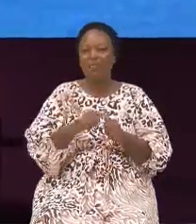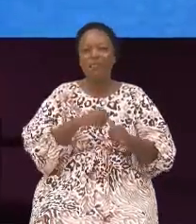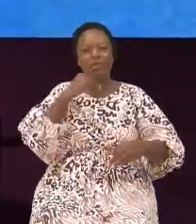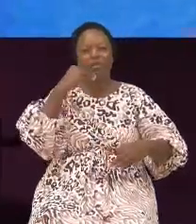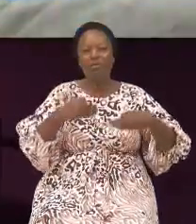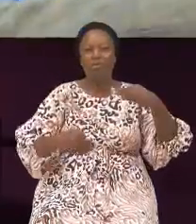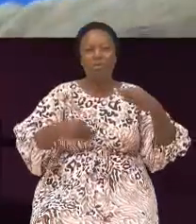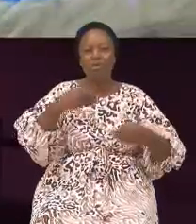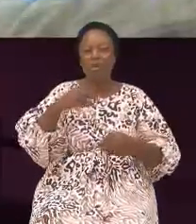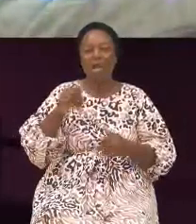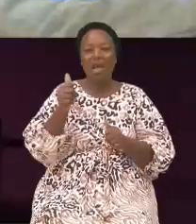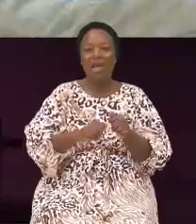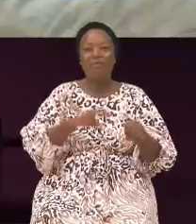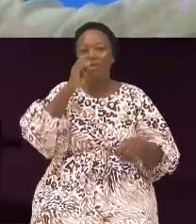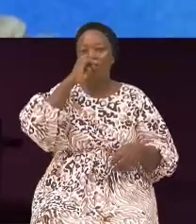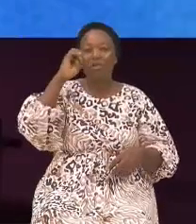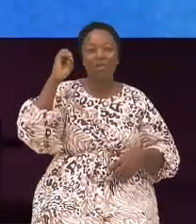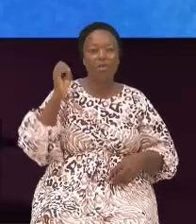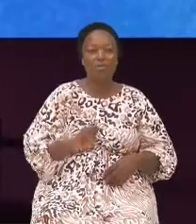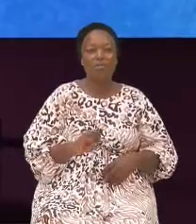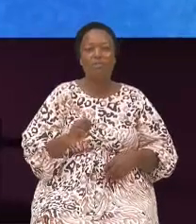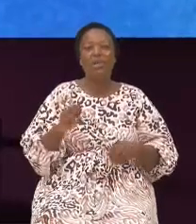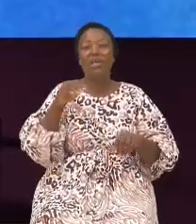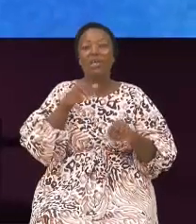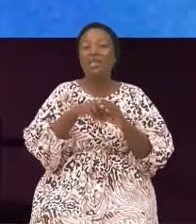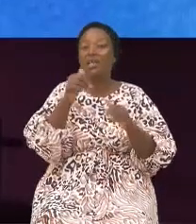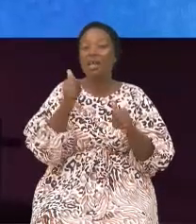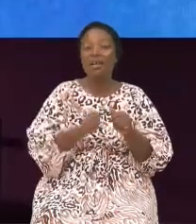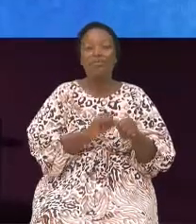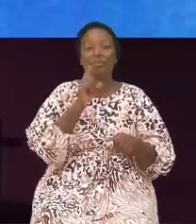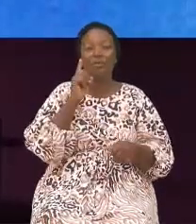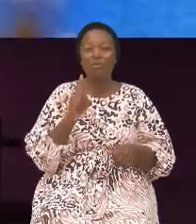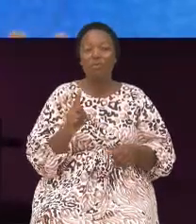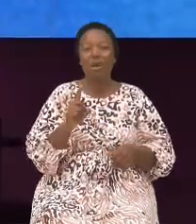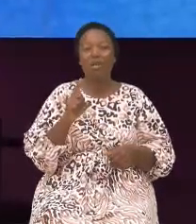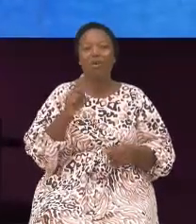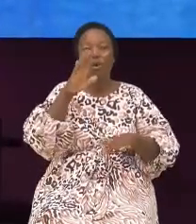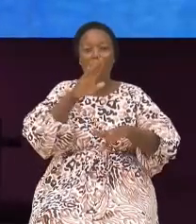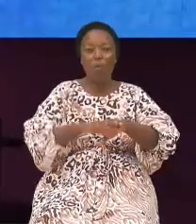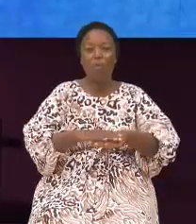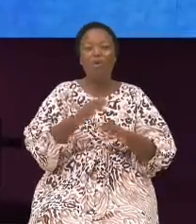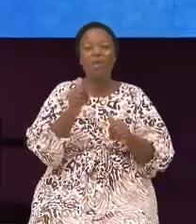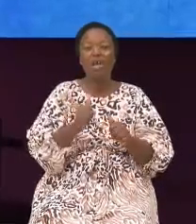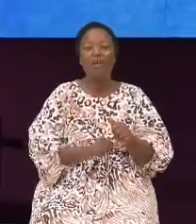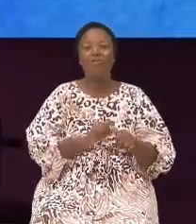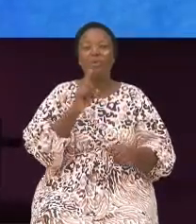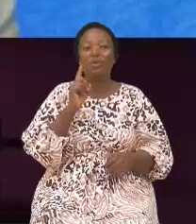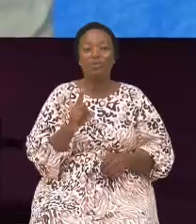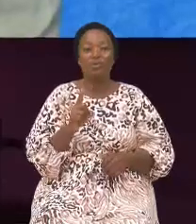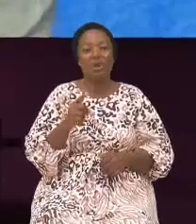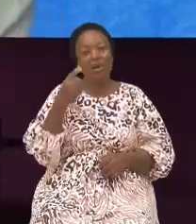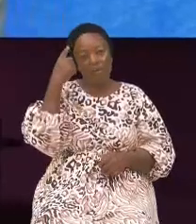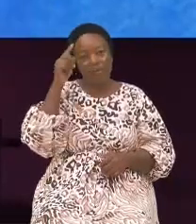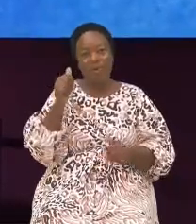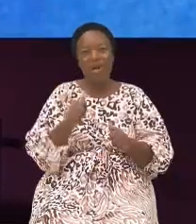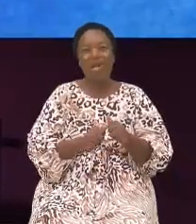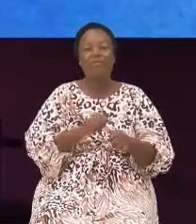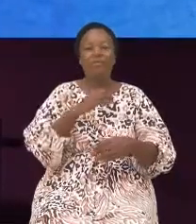cancels every curse, every judgment, every evil in